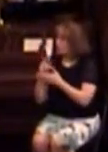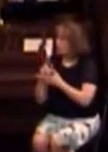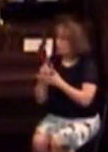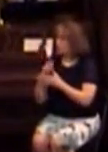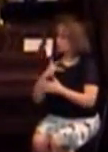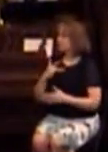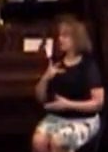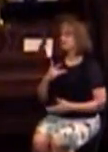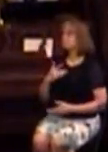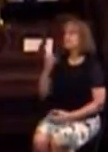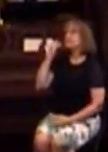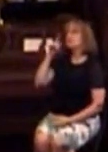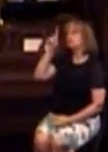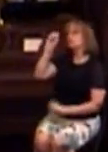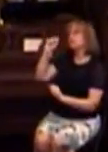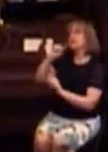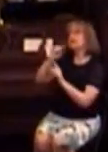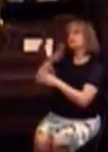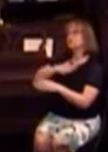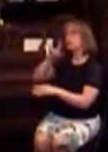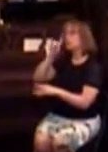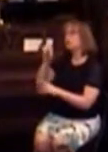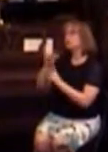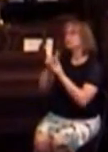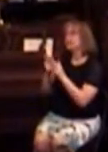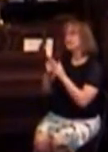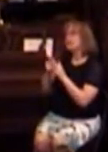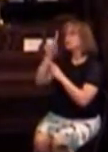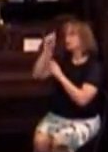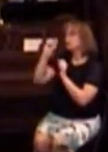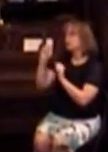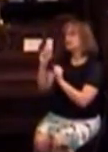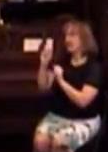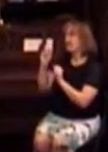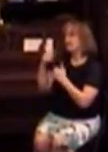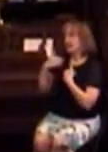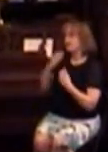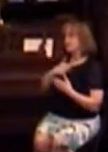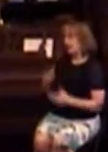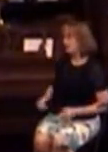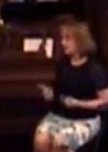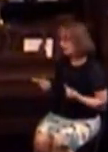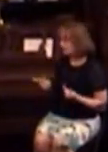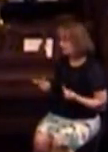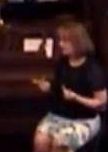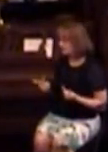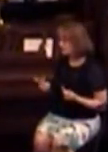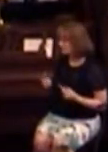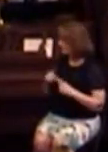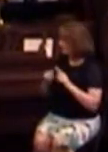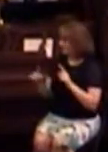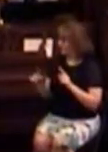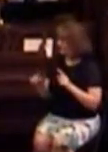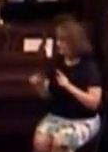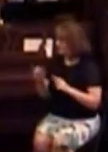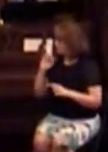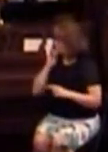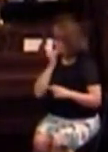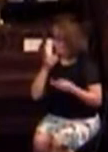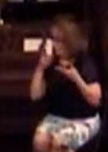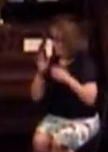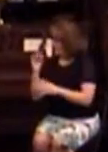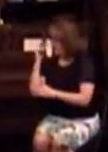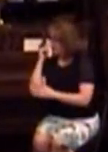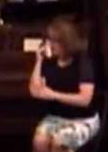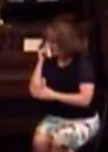And in a sense, you're keeping God at bay. And if that's you, my fear is that